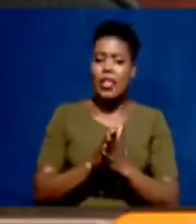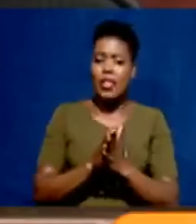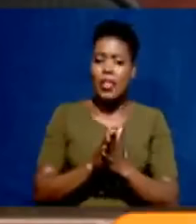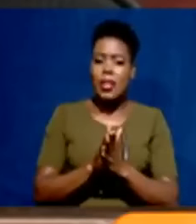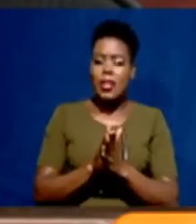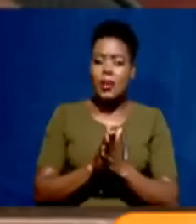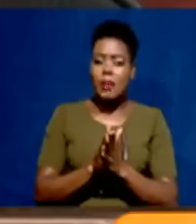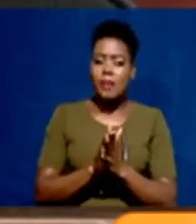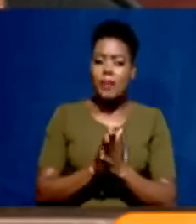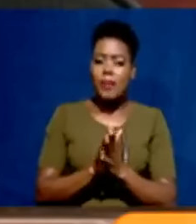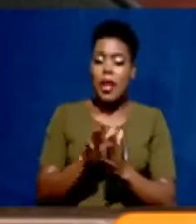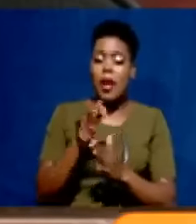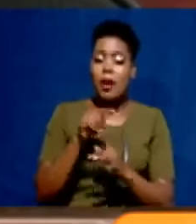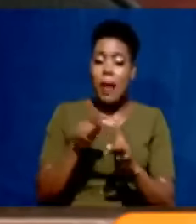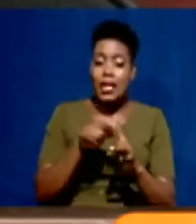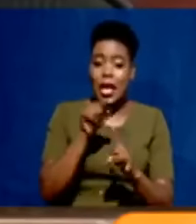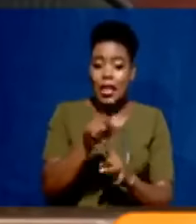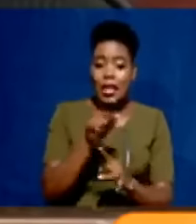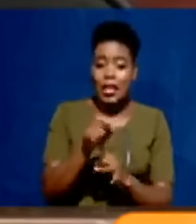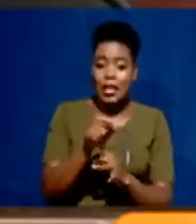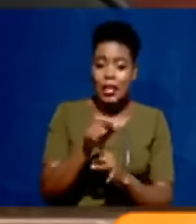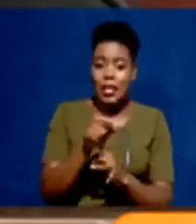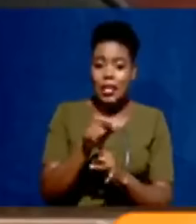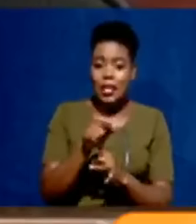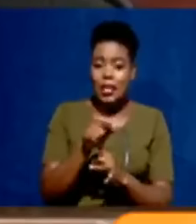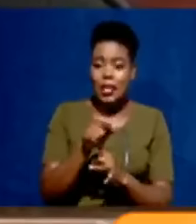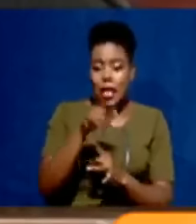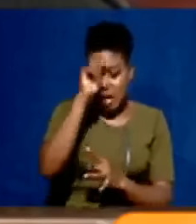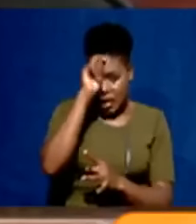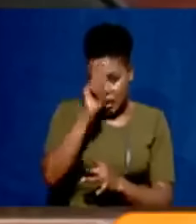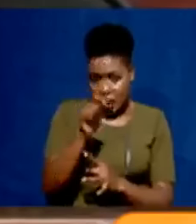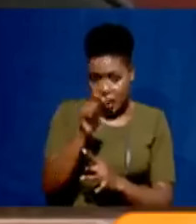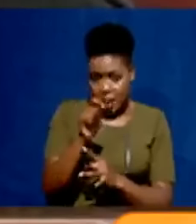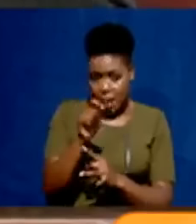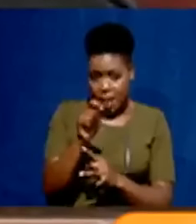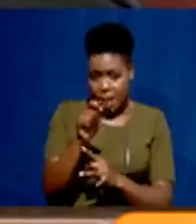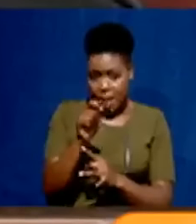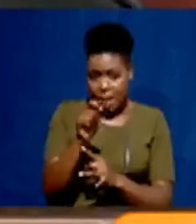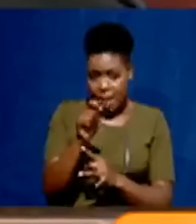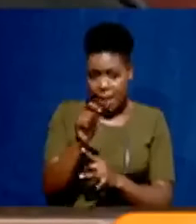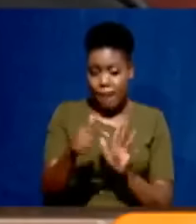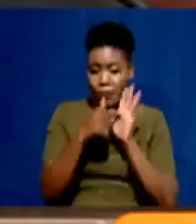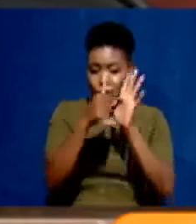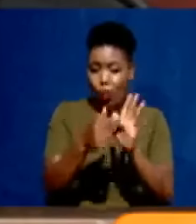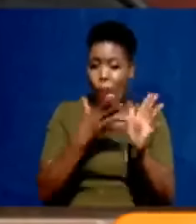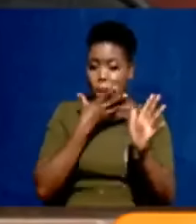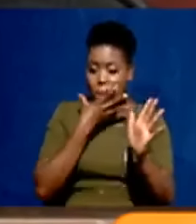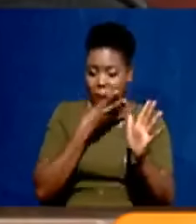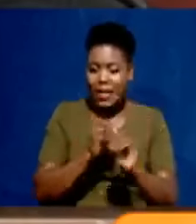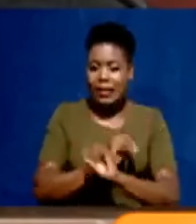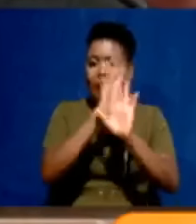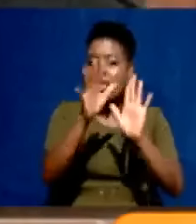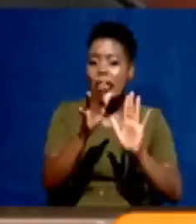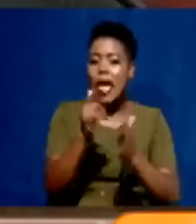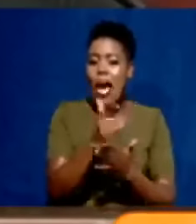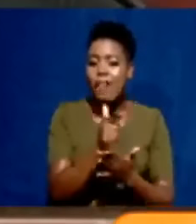on the maroon cap. Yet this maroon cap knits and joins right from the house where the first accused